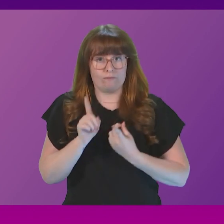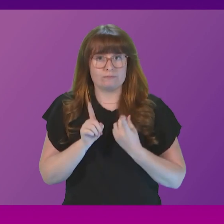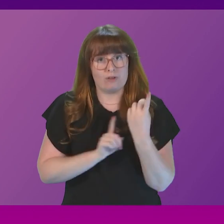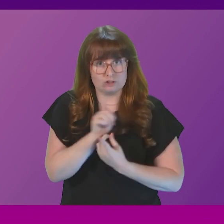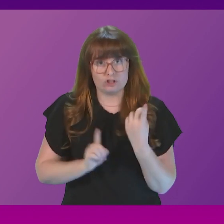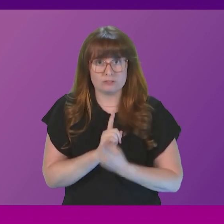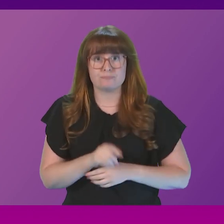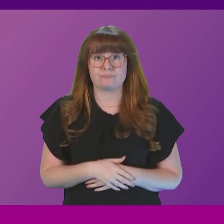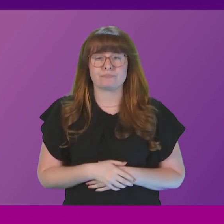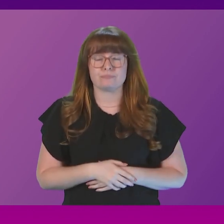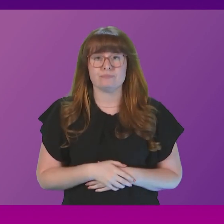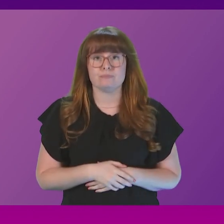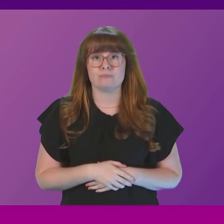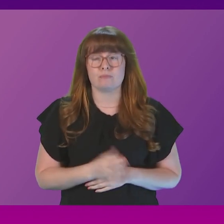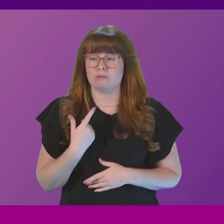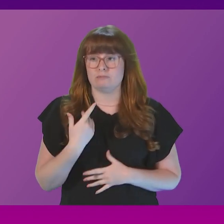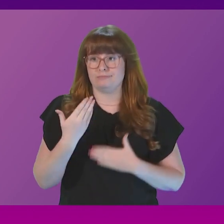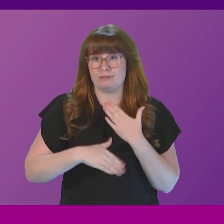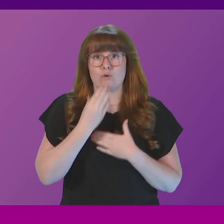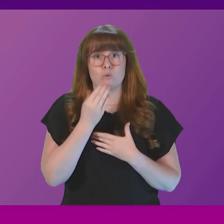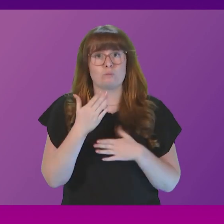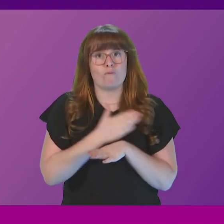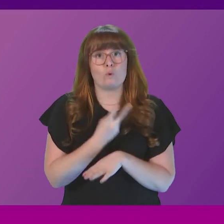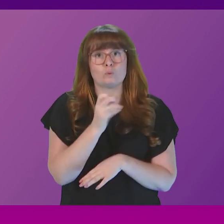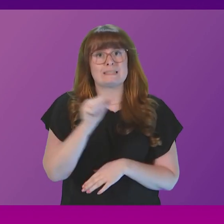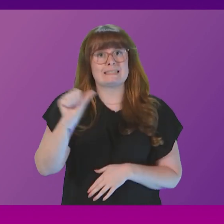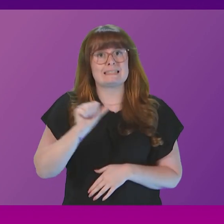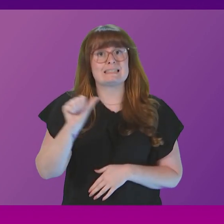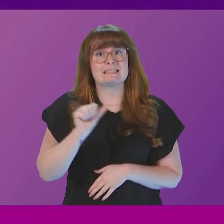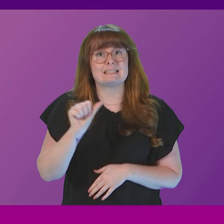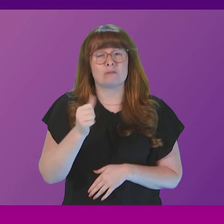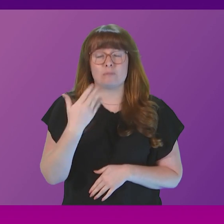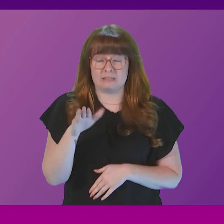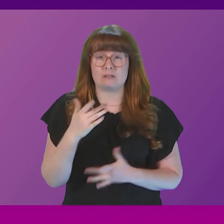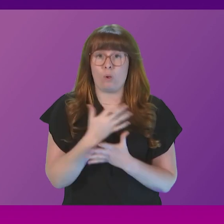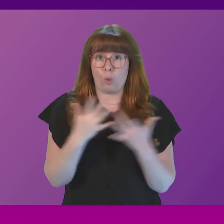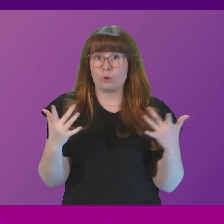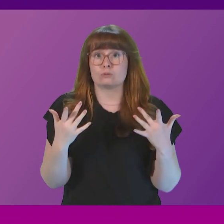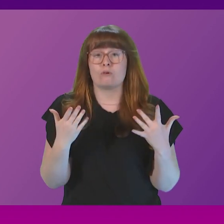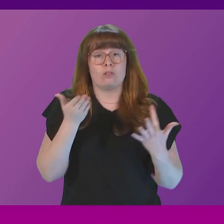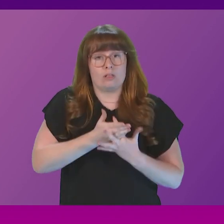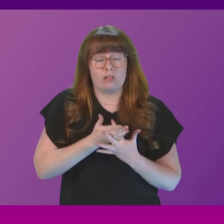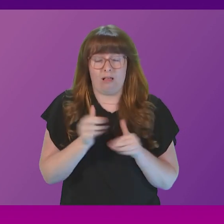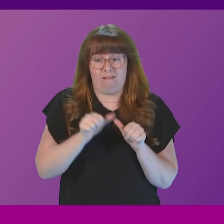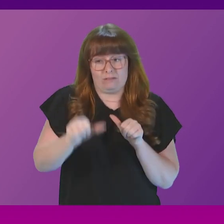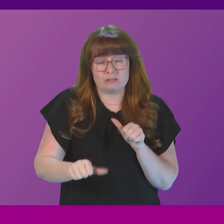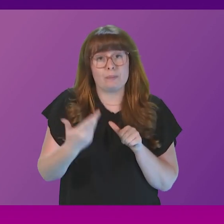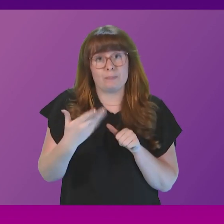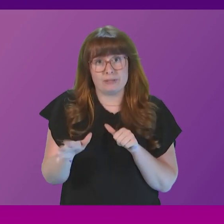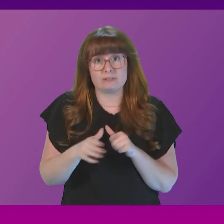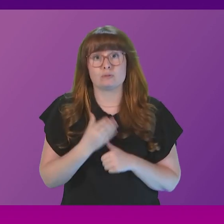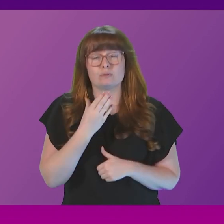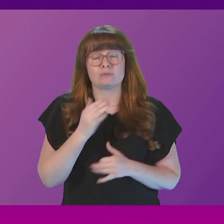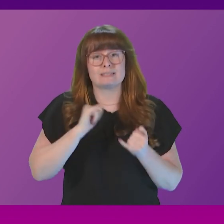Convention before 2016. There's been several breaches thereafter. The use of